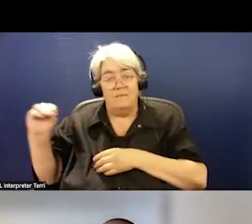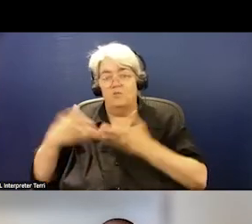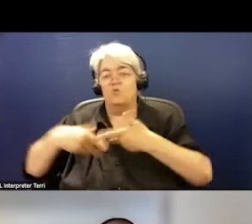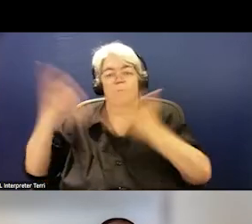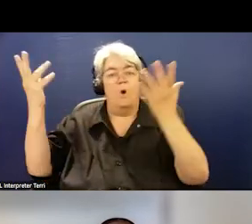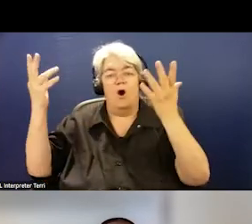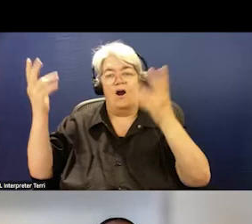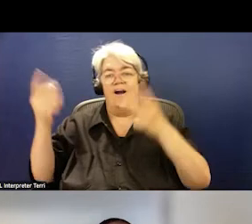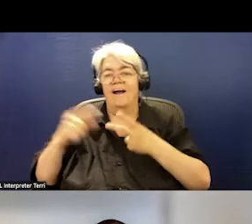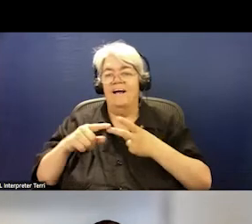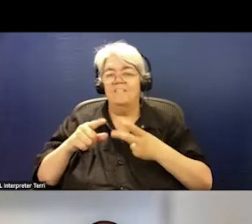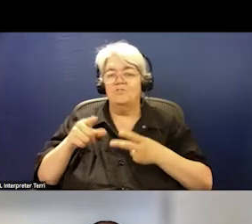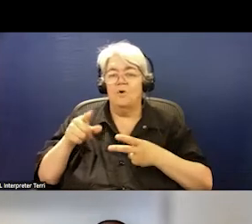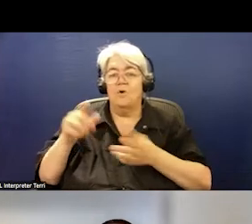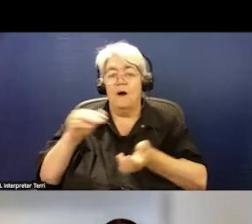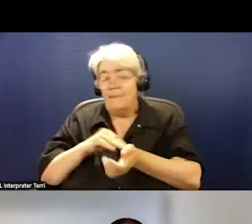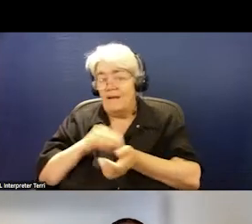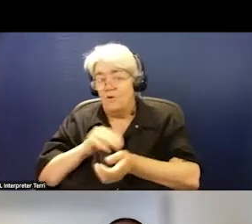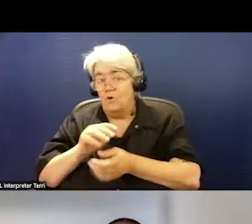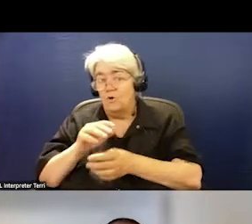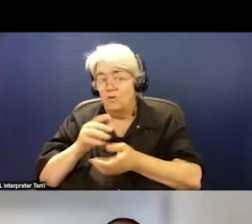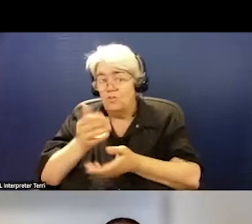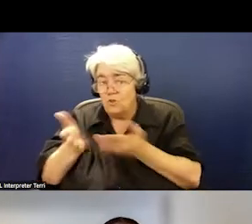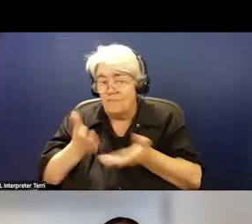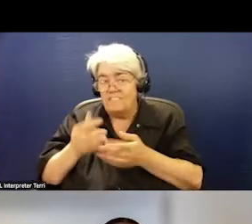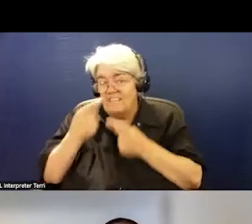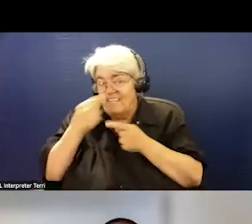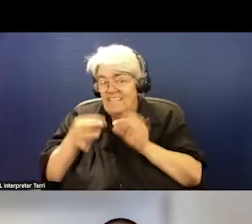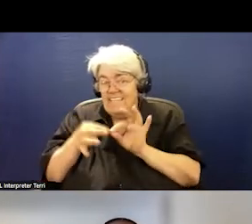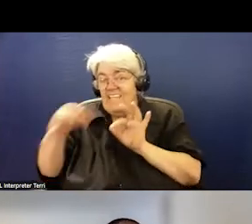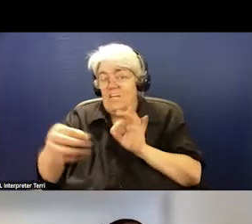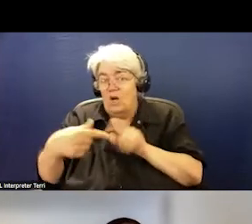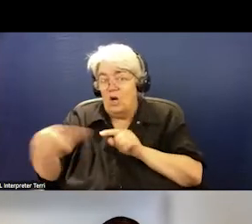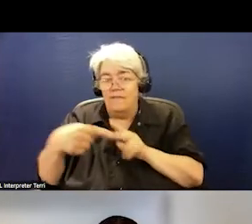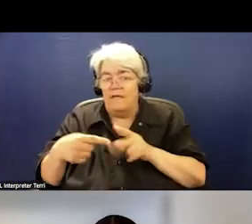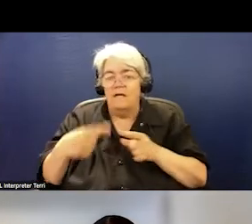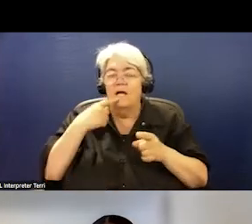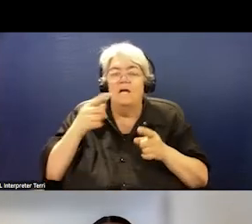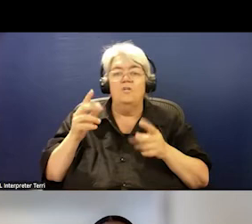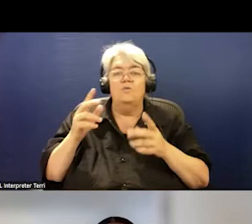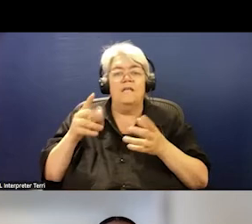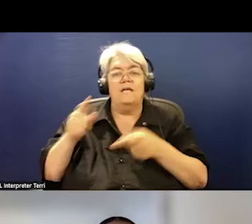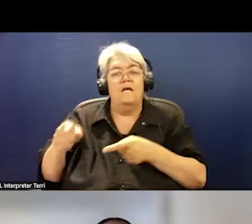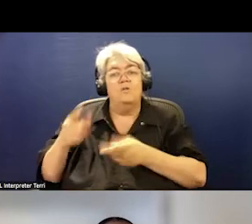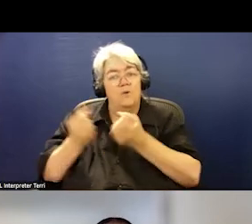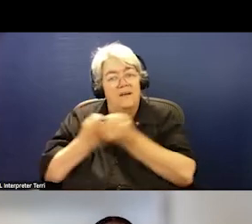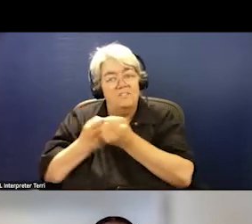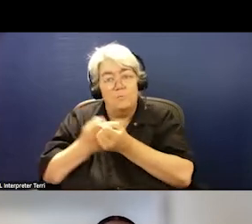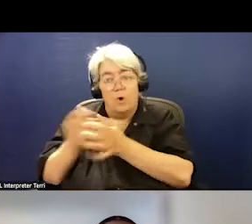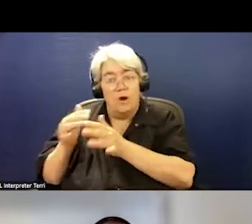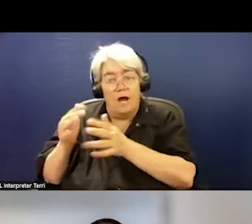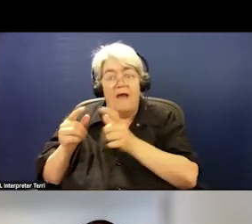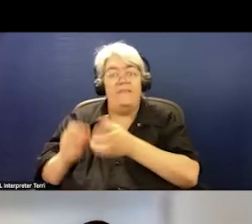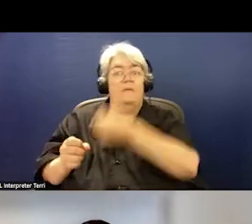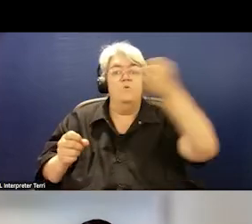or having, you know, a medical center right across the street, kind of like that disconnect of being away from their service or their routine